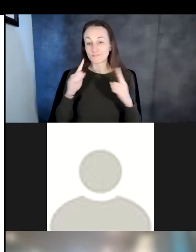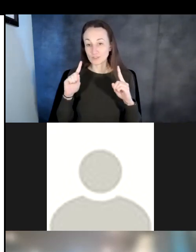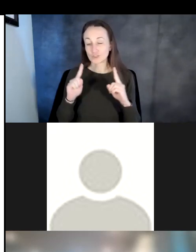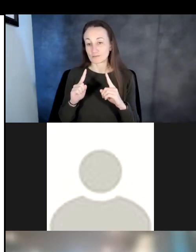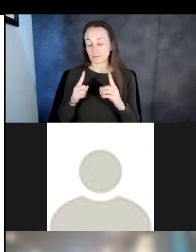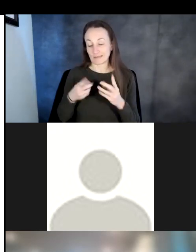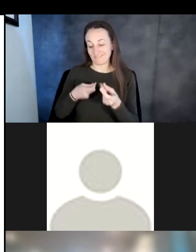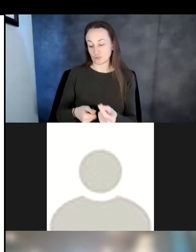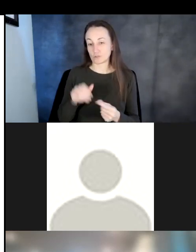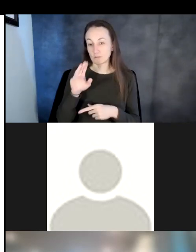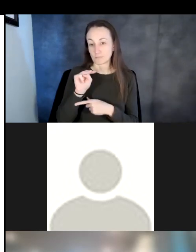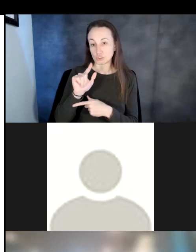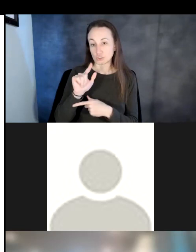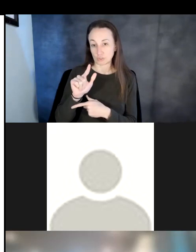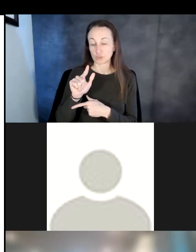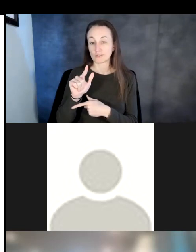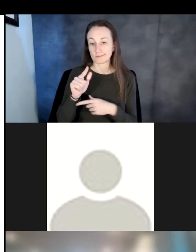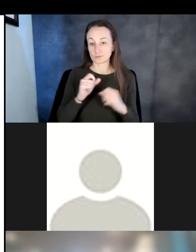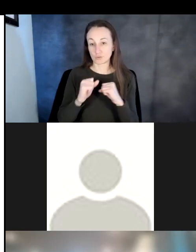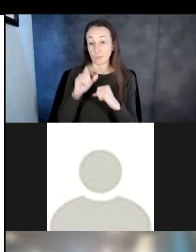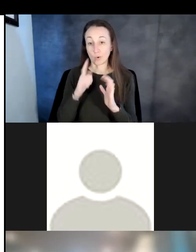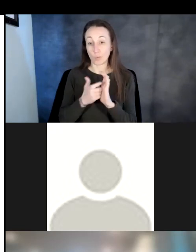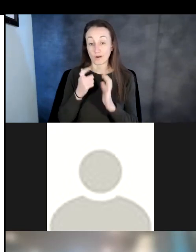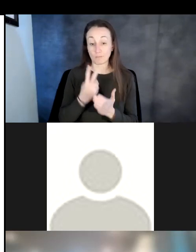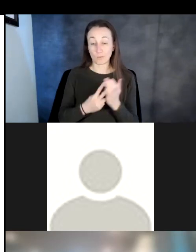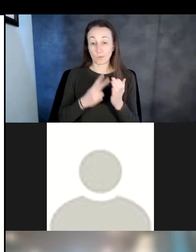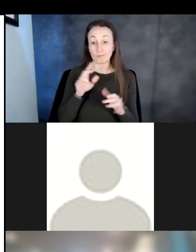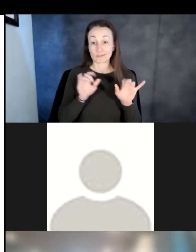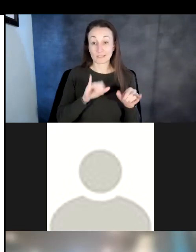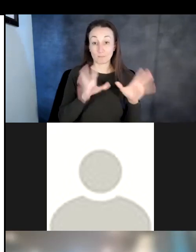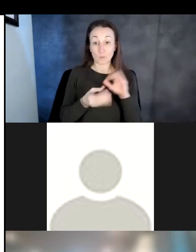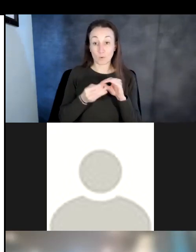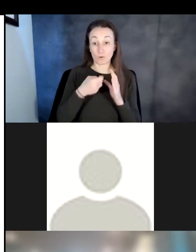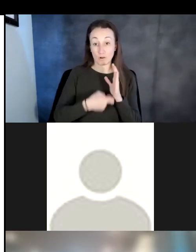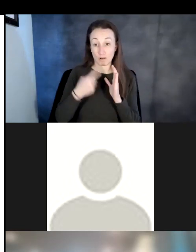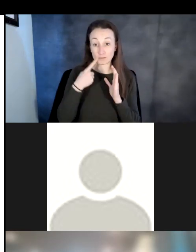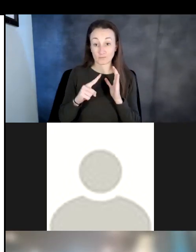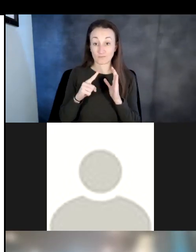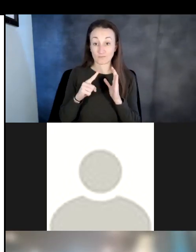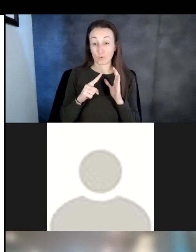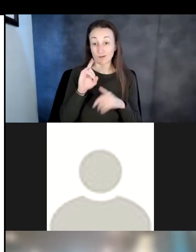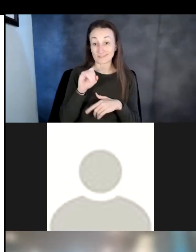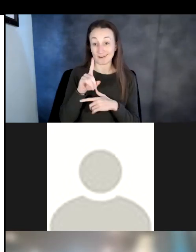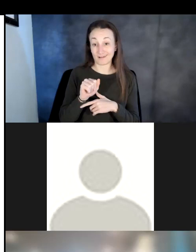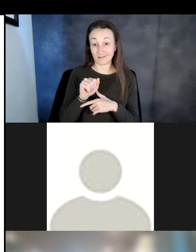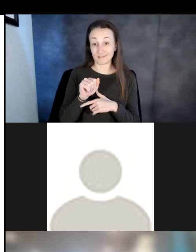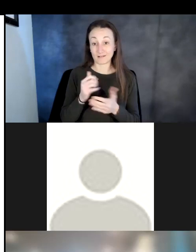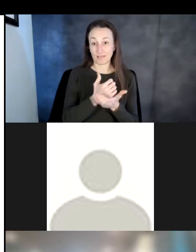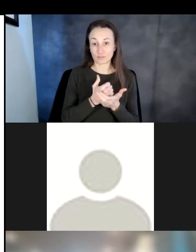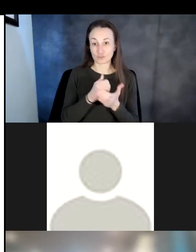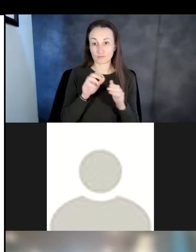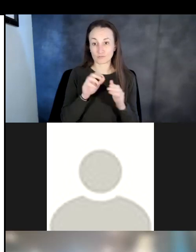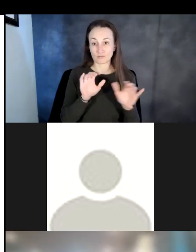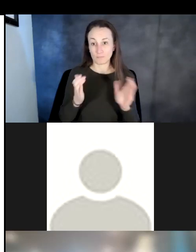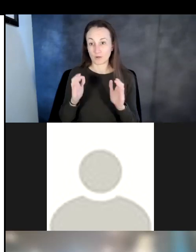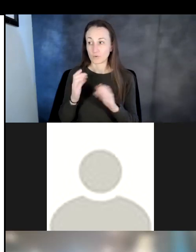learning assisted protein engineering strategy would require both the same total cost and effort for data collection as traditional approaches,